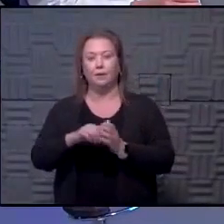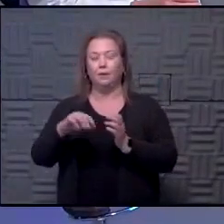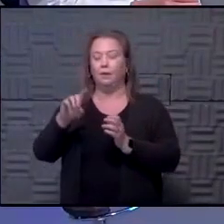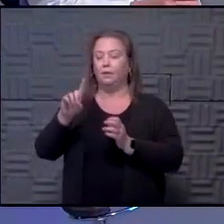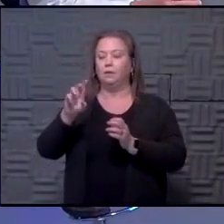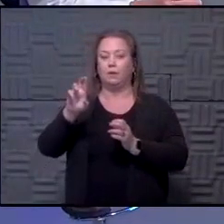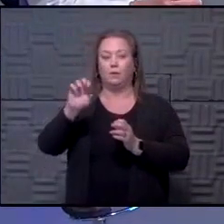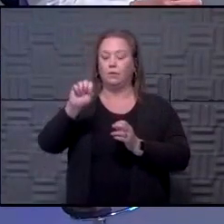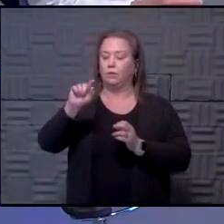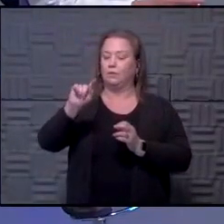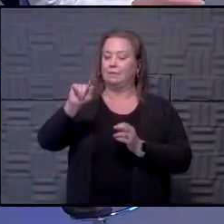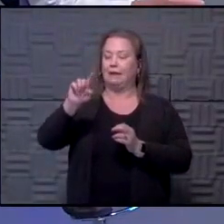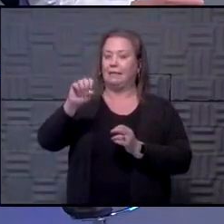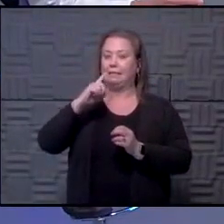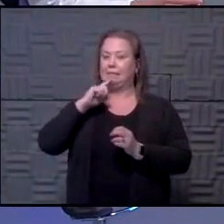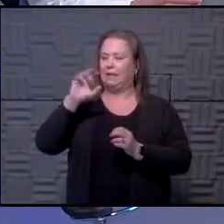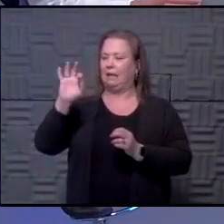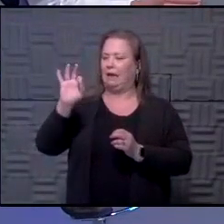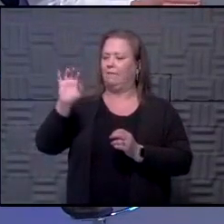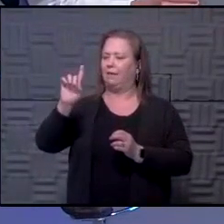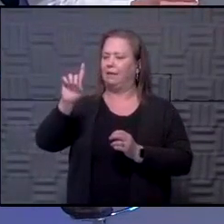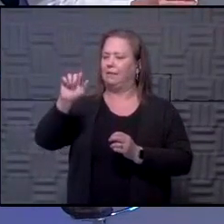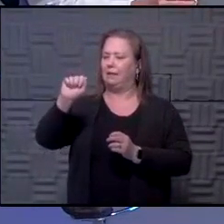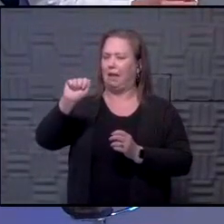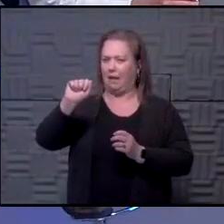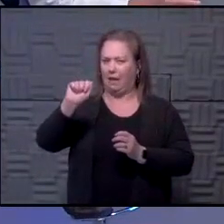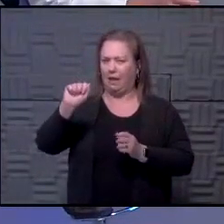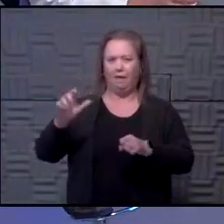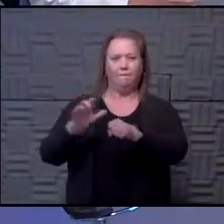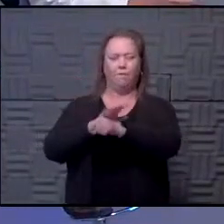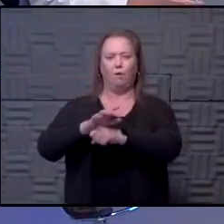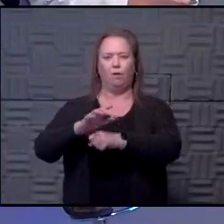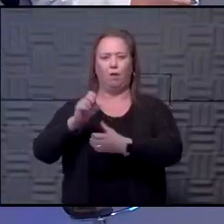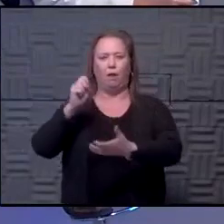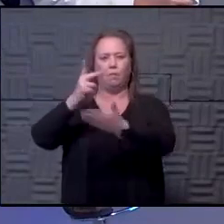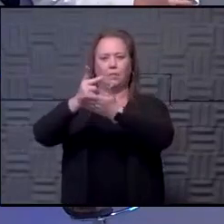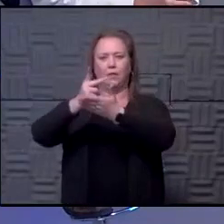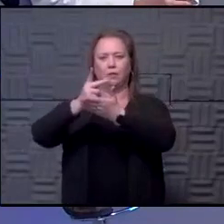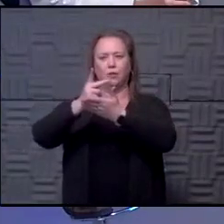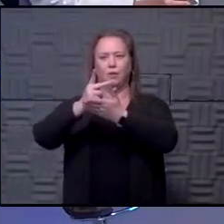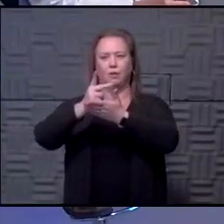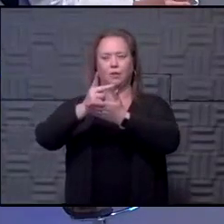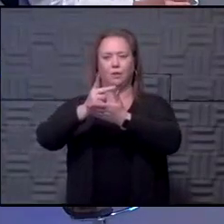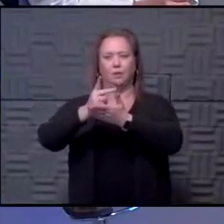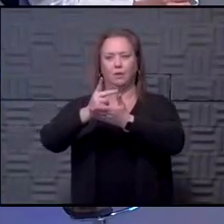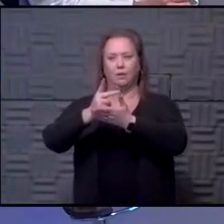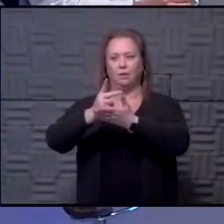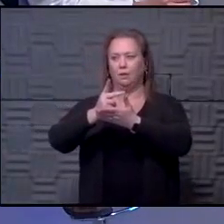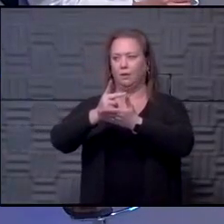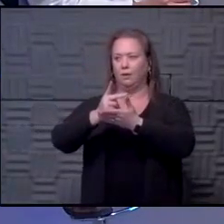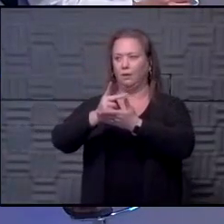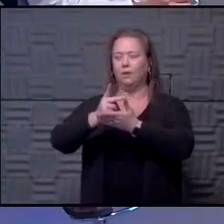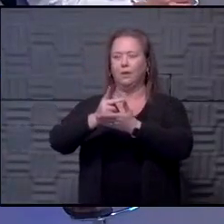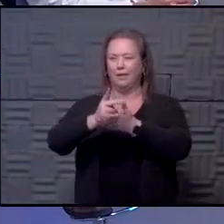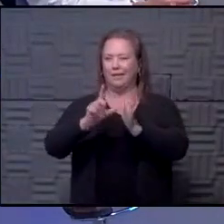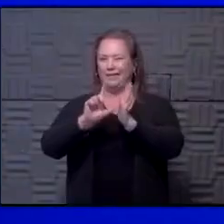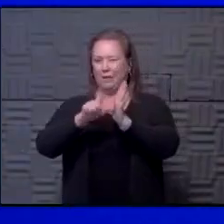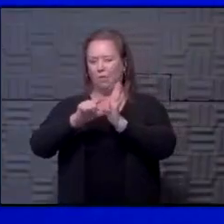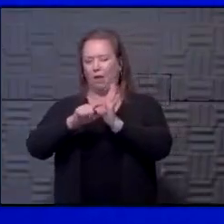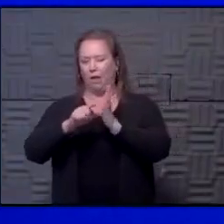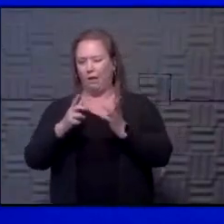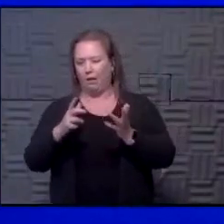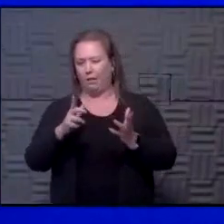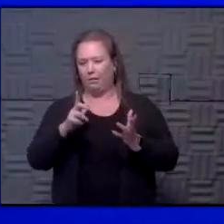Stites, Karen asked, do you know when the FDA will convert to a full authorization, therefore helping some of those hesitant Yeah. people? It takes a while because they